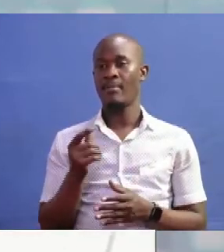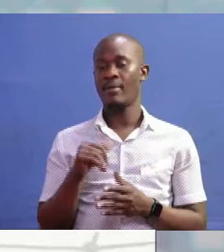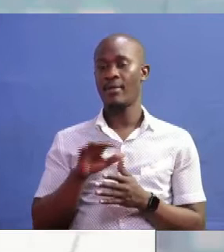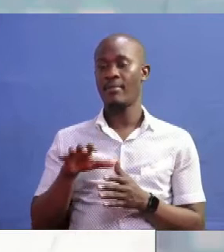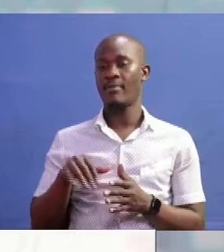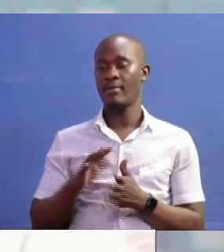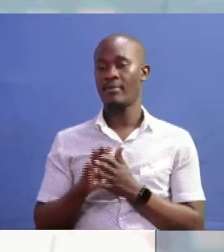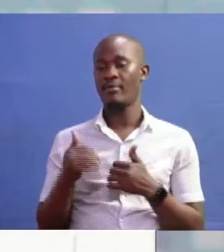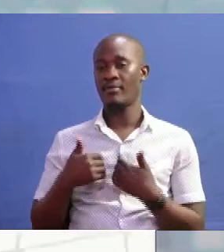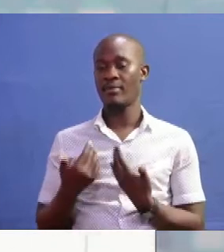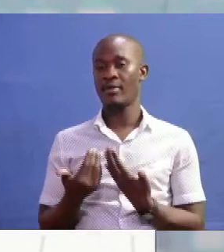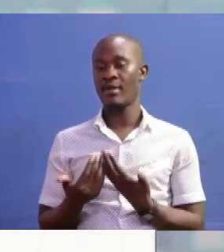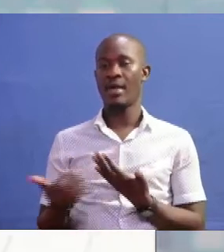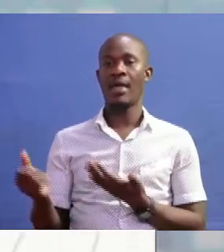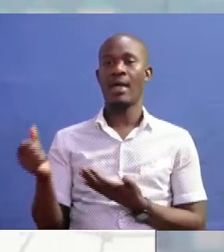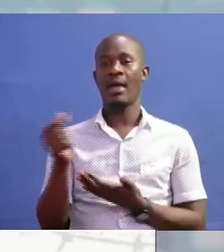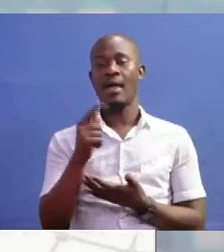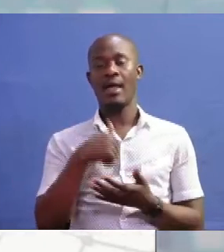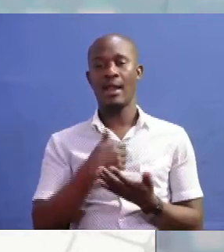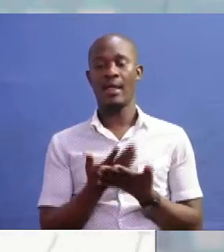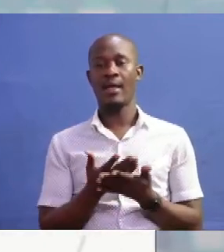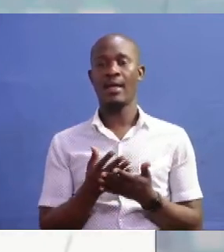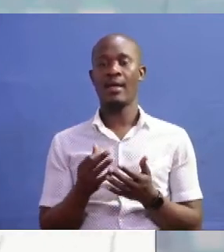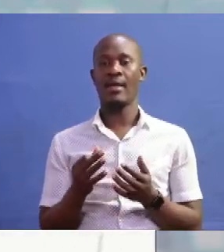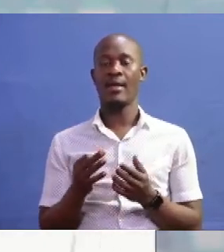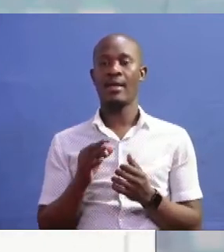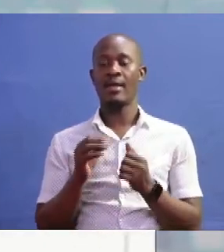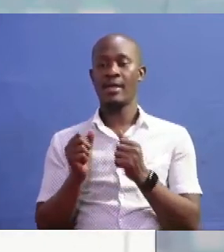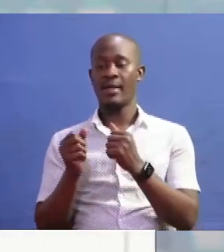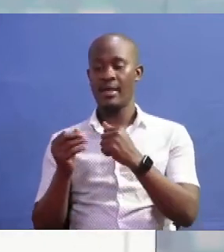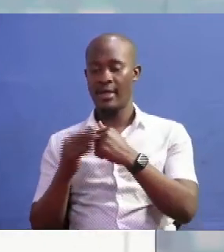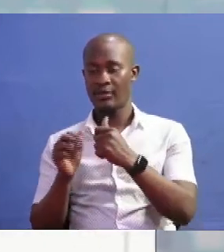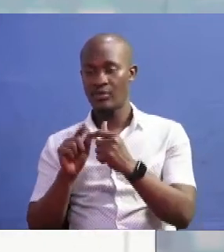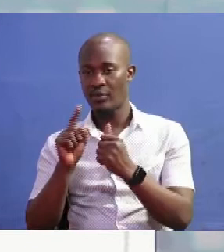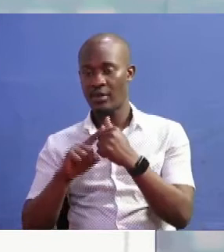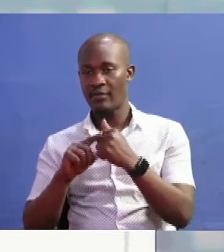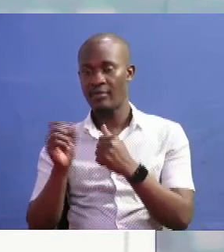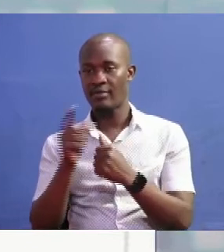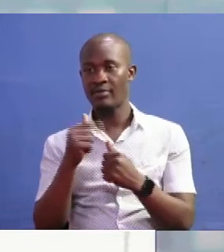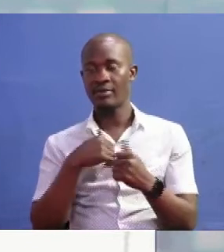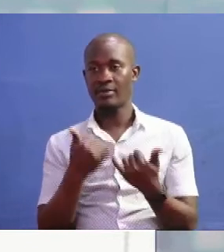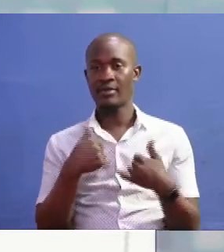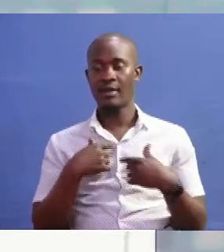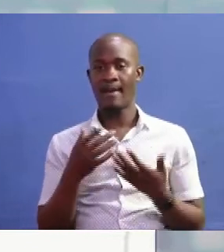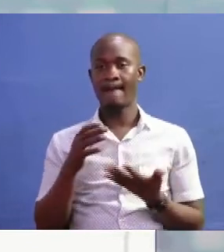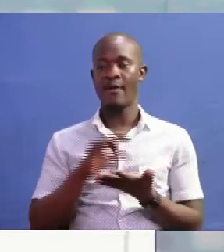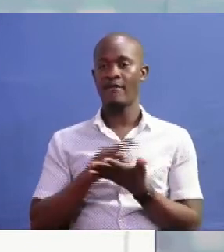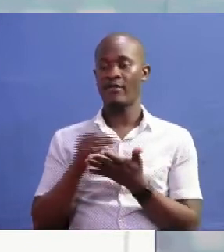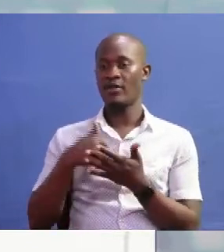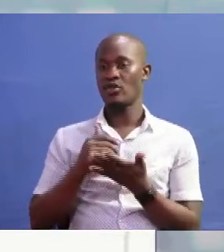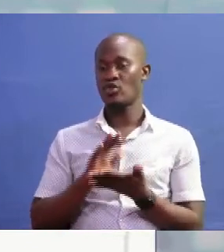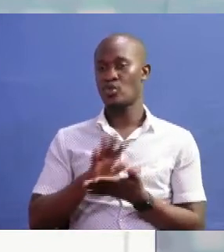to earn an interest of around 8 to 11%. And the beauty about money market fund is your